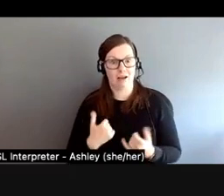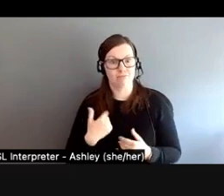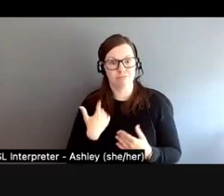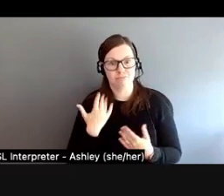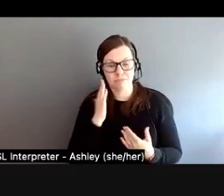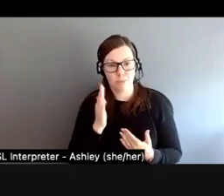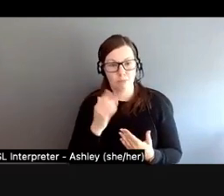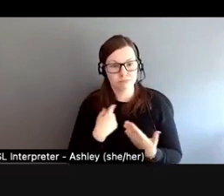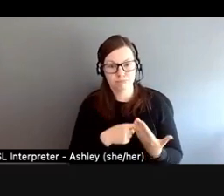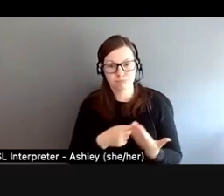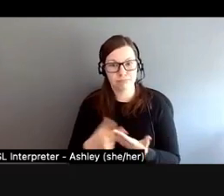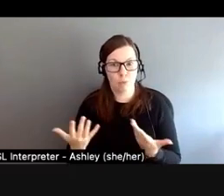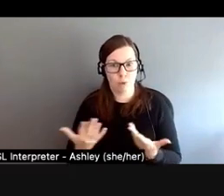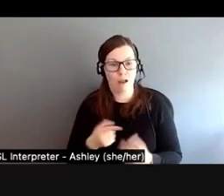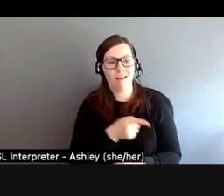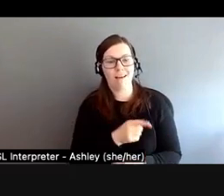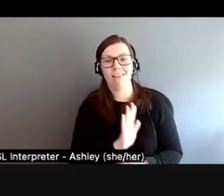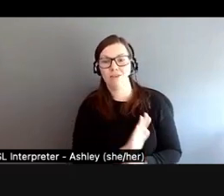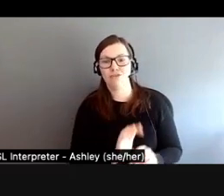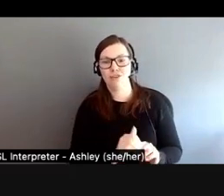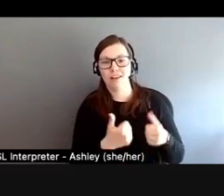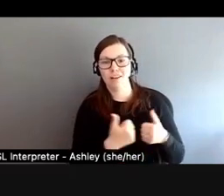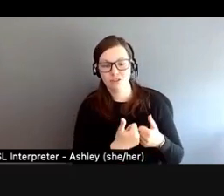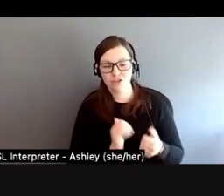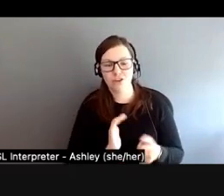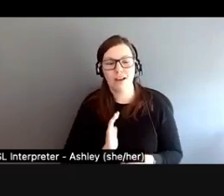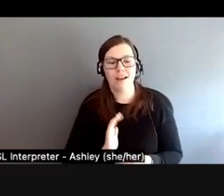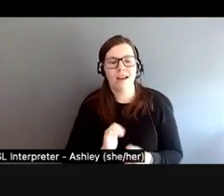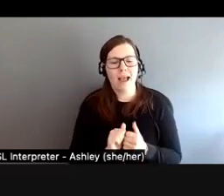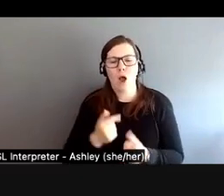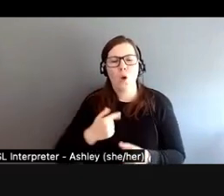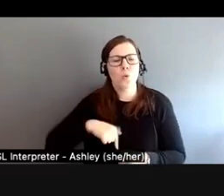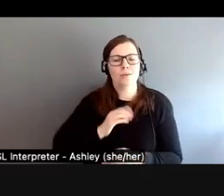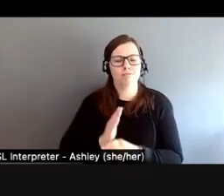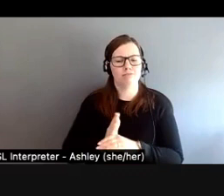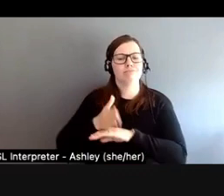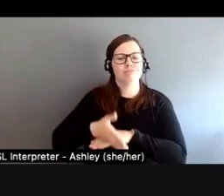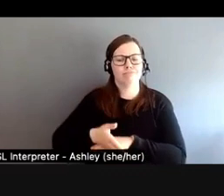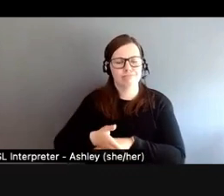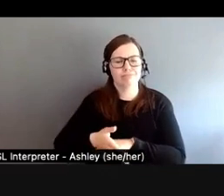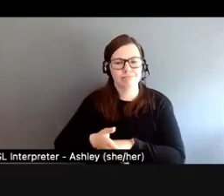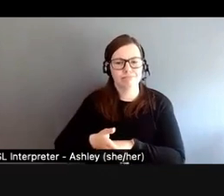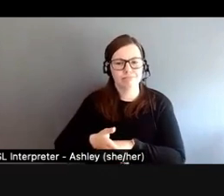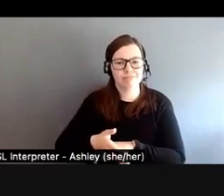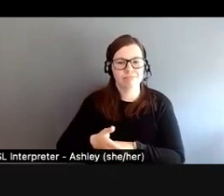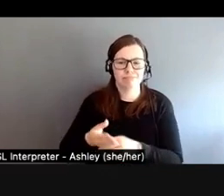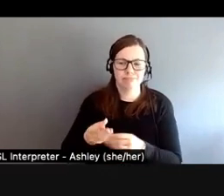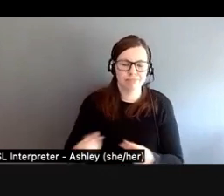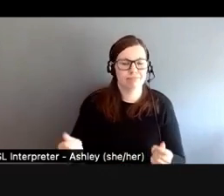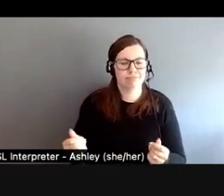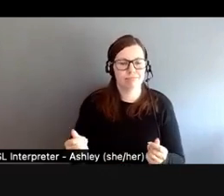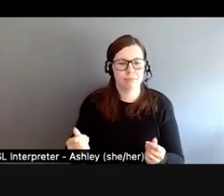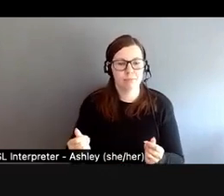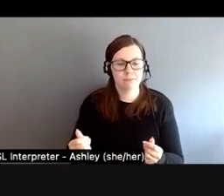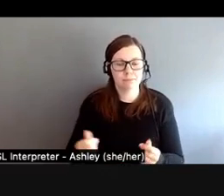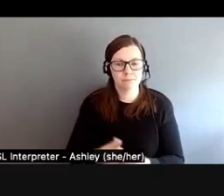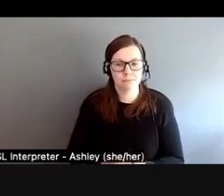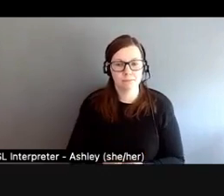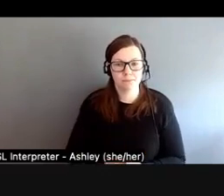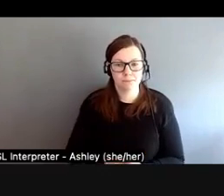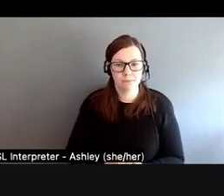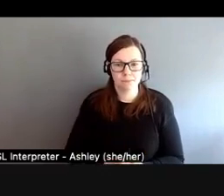overcame the Learners Challenge. So we started to introduce the YouTube